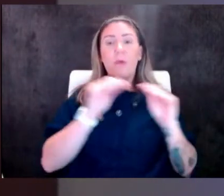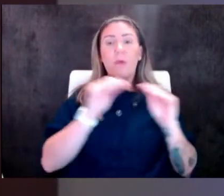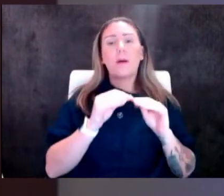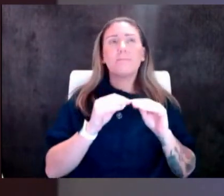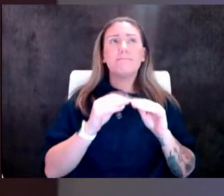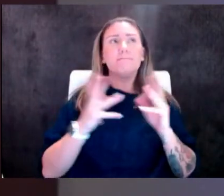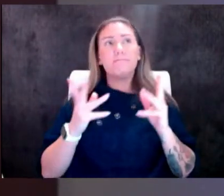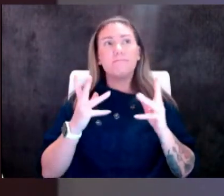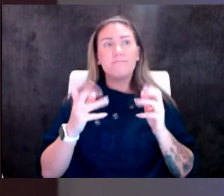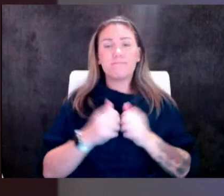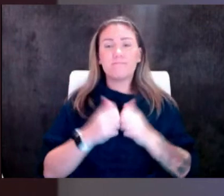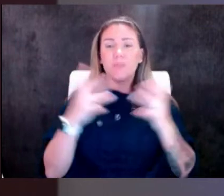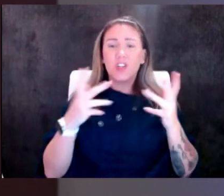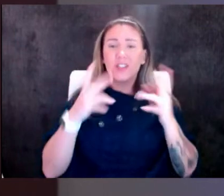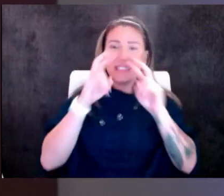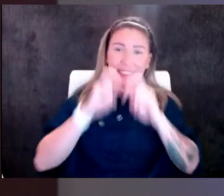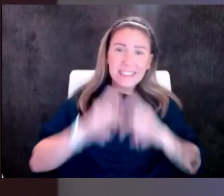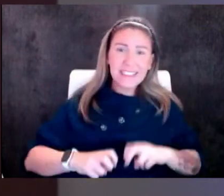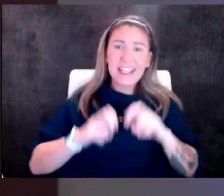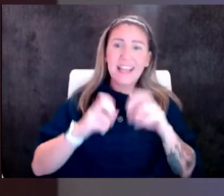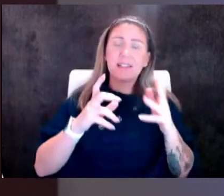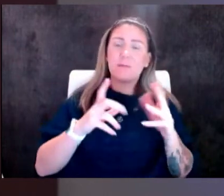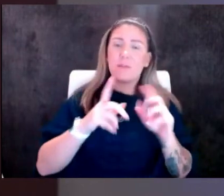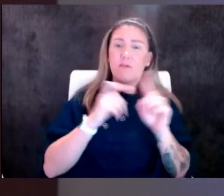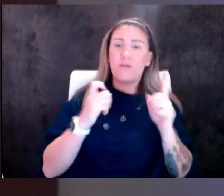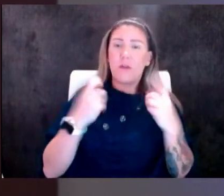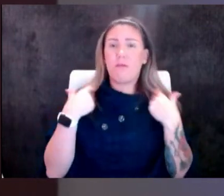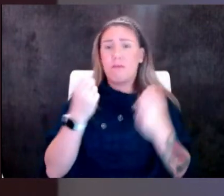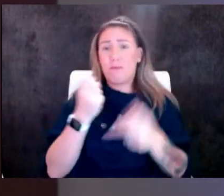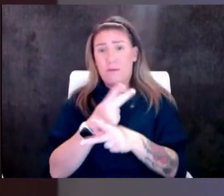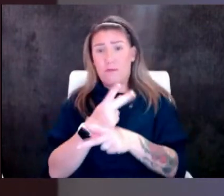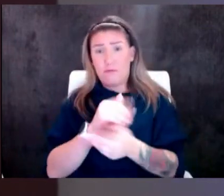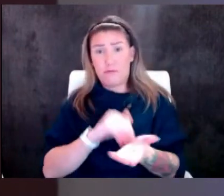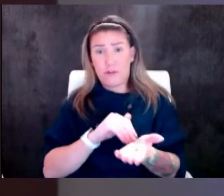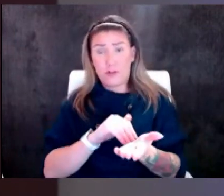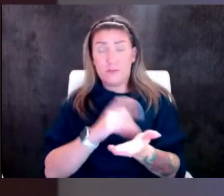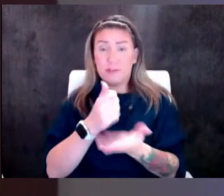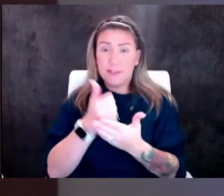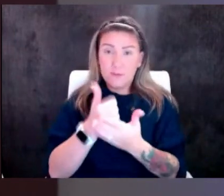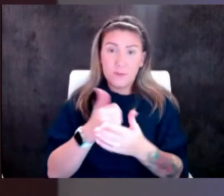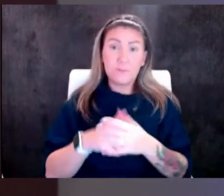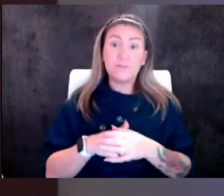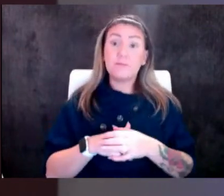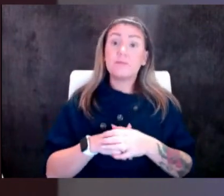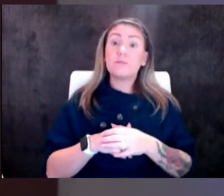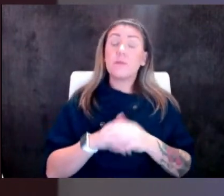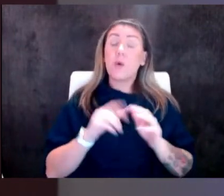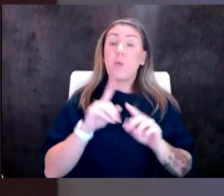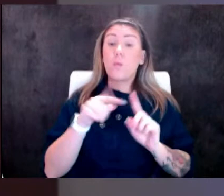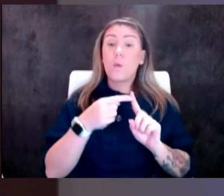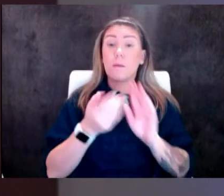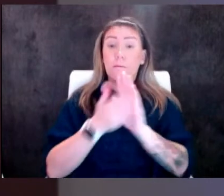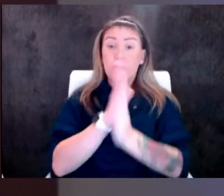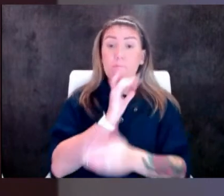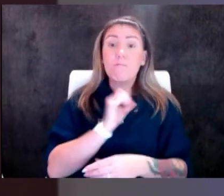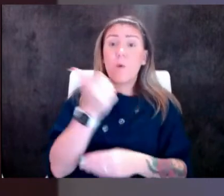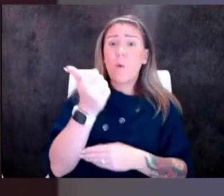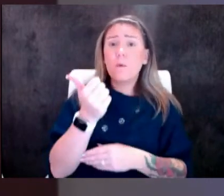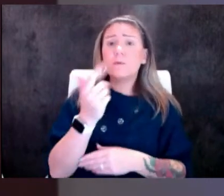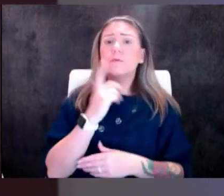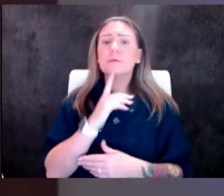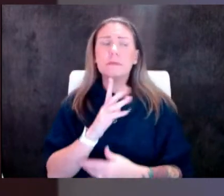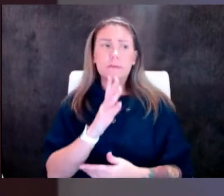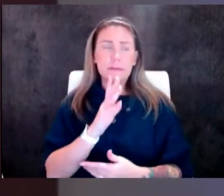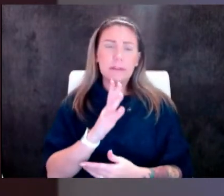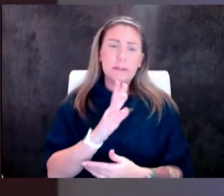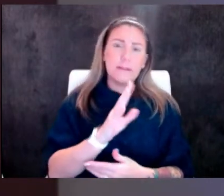multiple assessment, including by healthcare providers, is helpful. But as they get older, you know, give them 5-10 minutes. Are they really getting